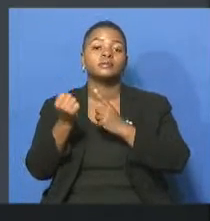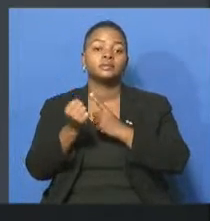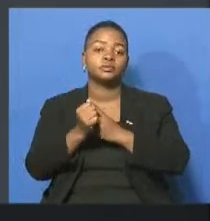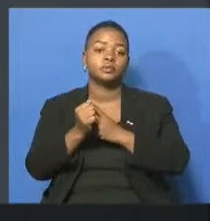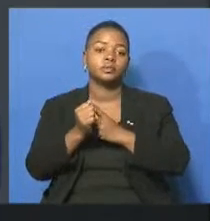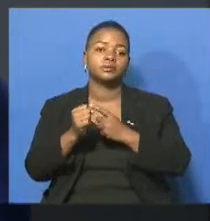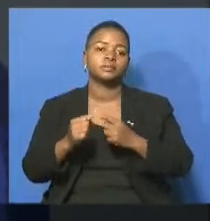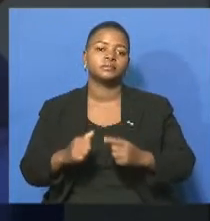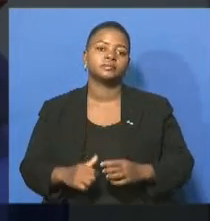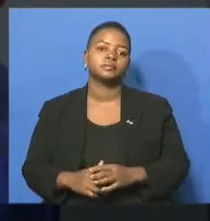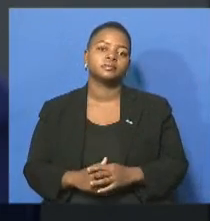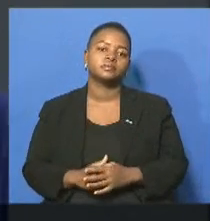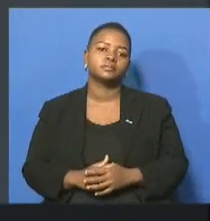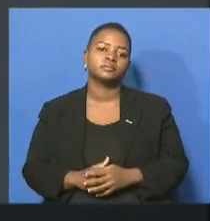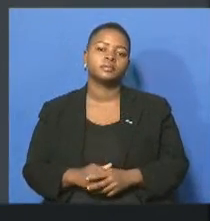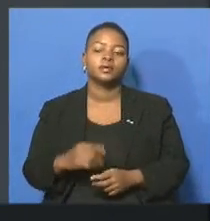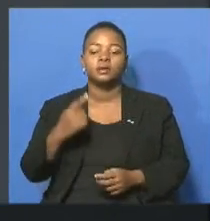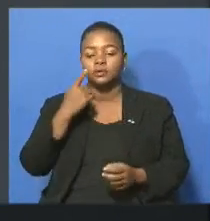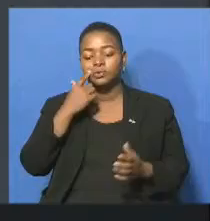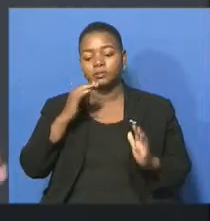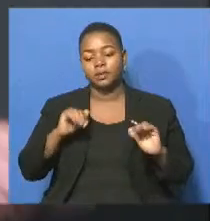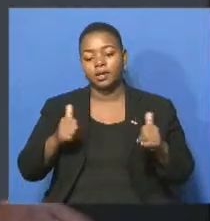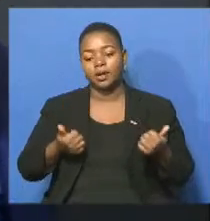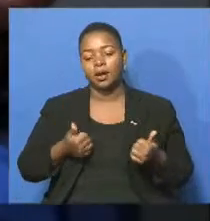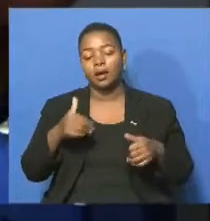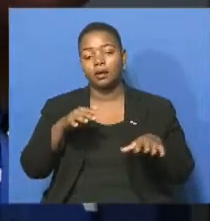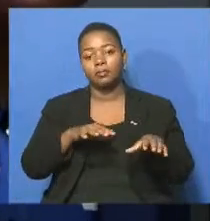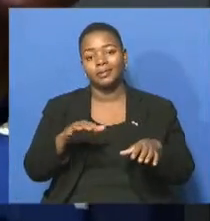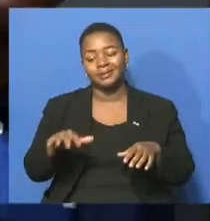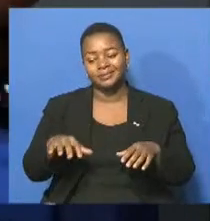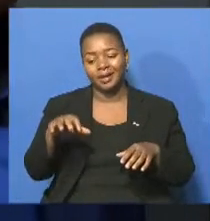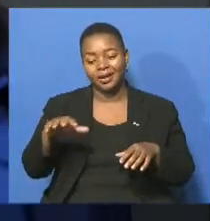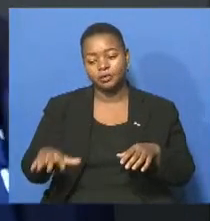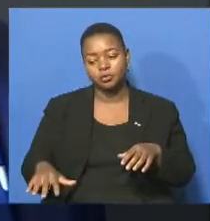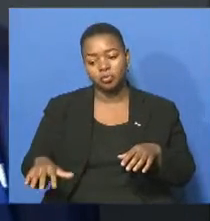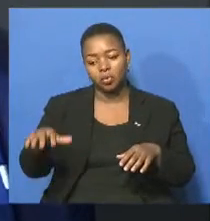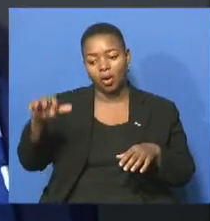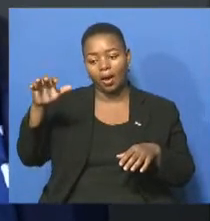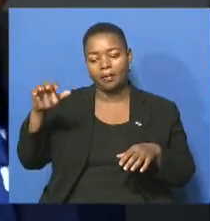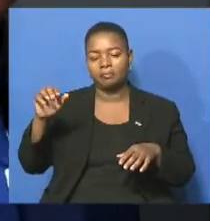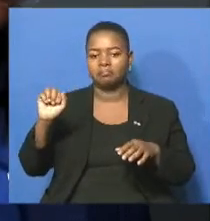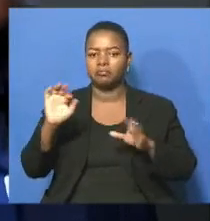do an investigation into the background of the child, and then